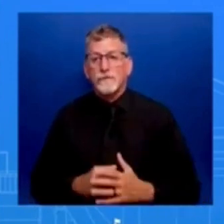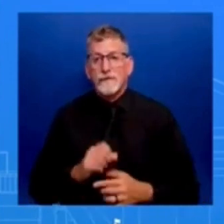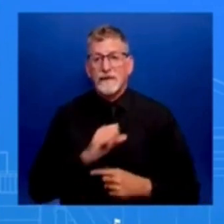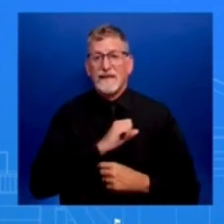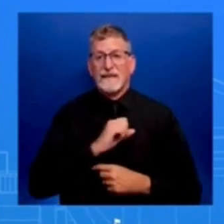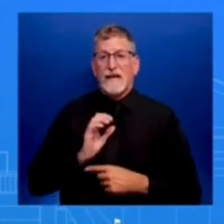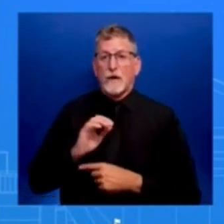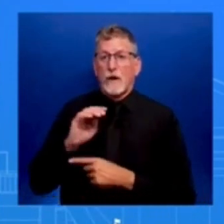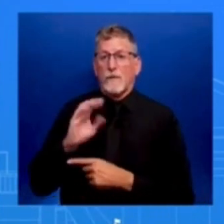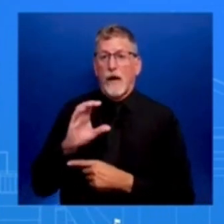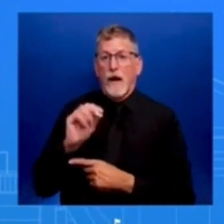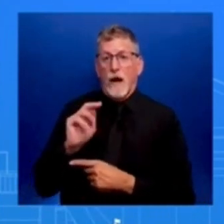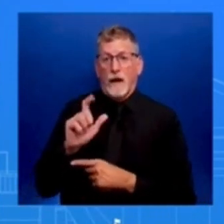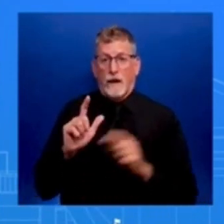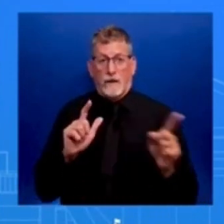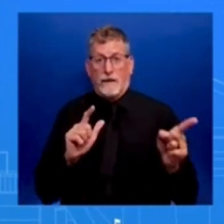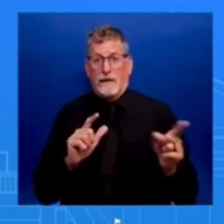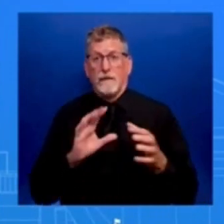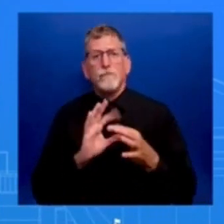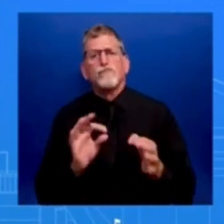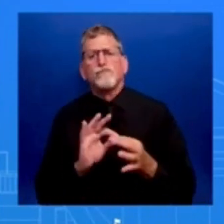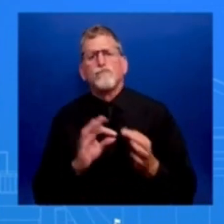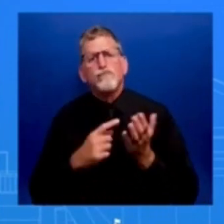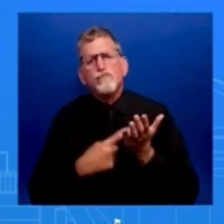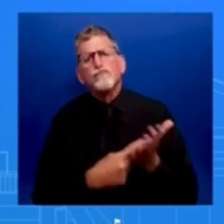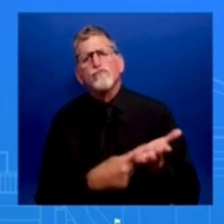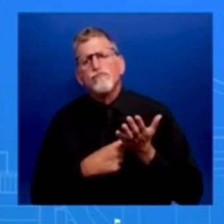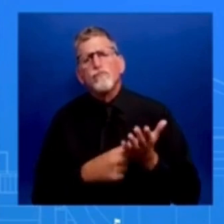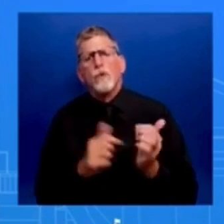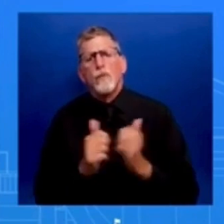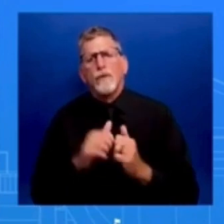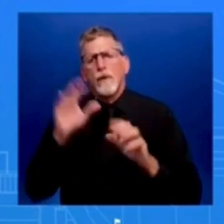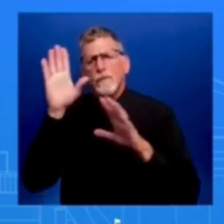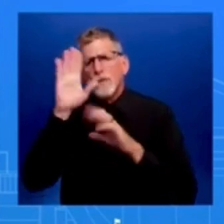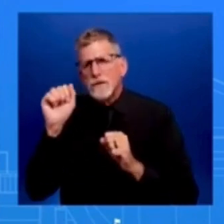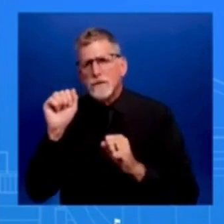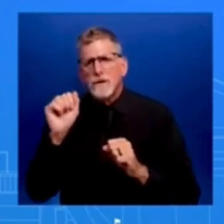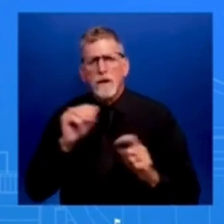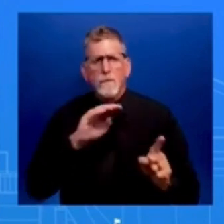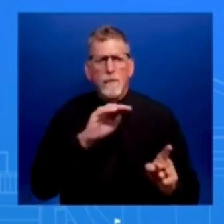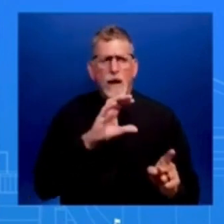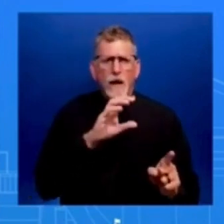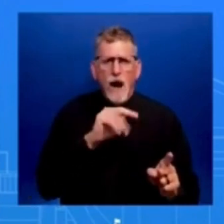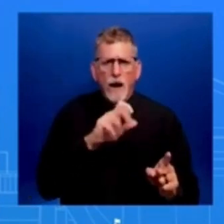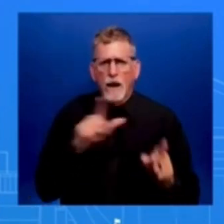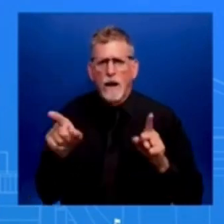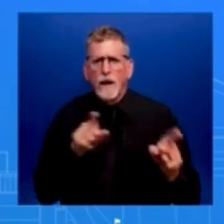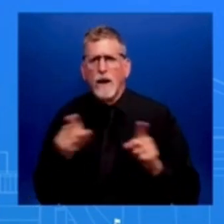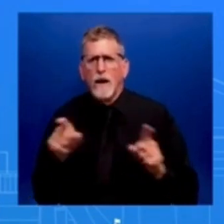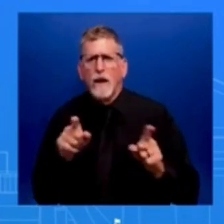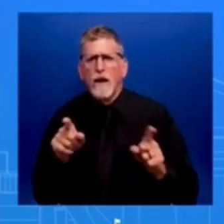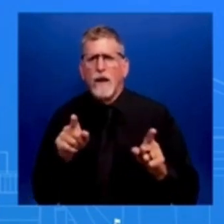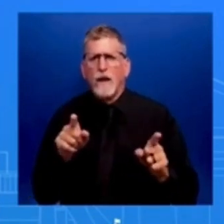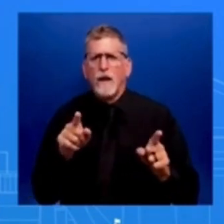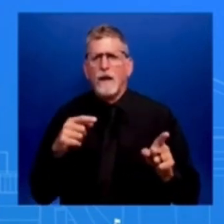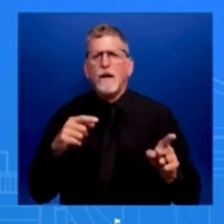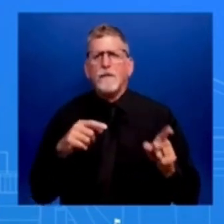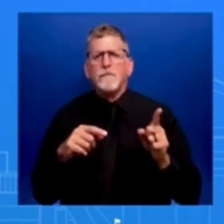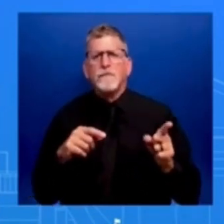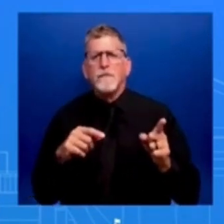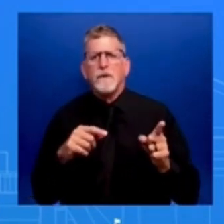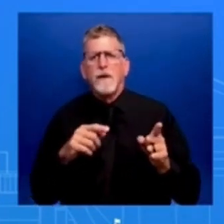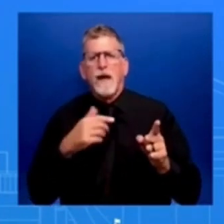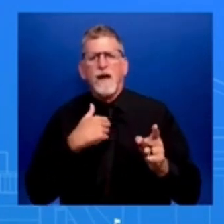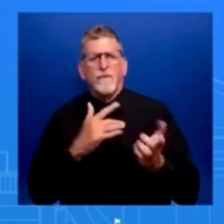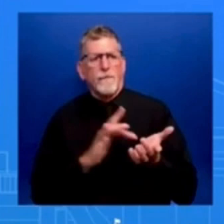that the President reached out after this apparent medical episode that the Senate Minority Leader had. Can you confirm that? And I think I